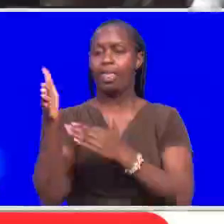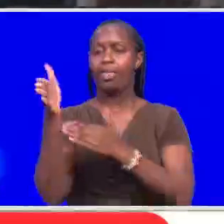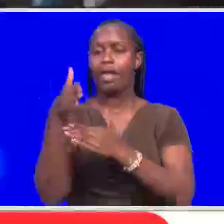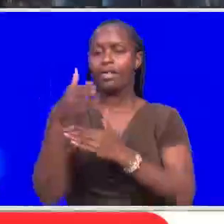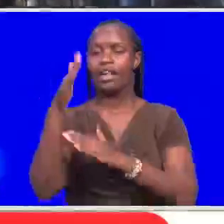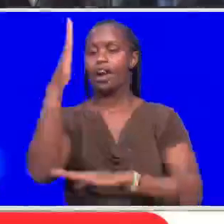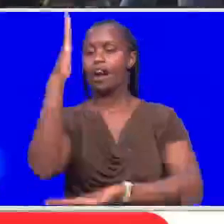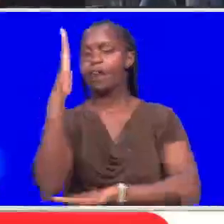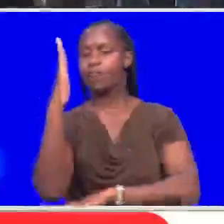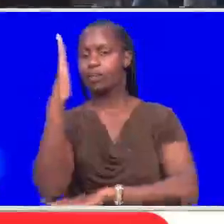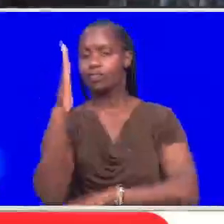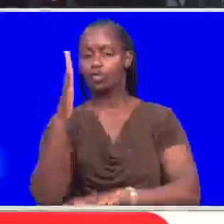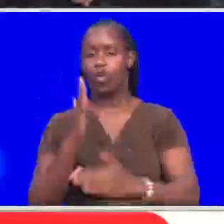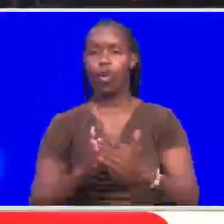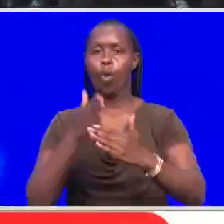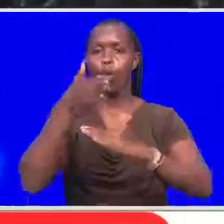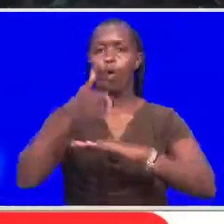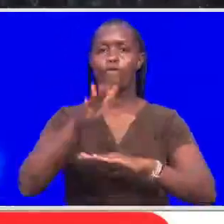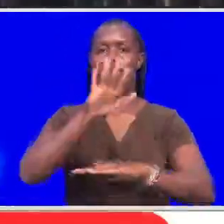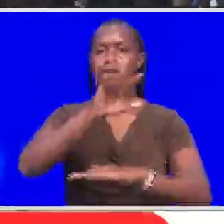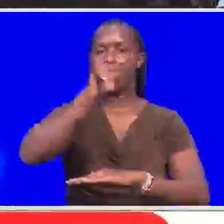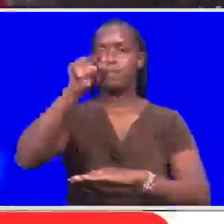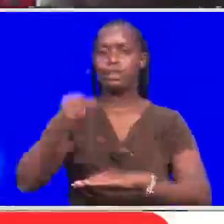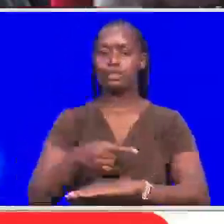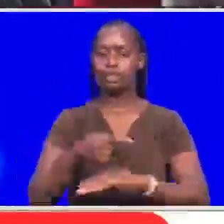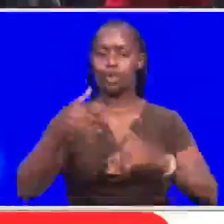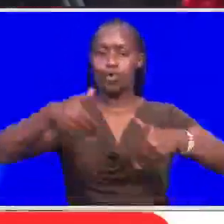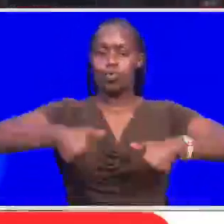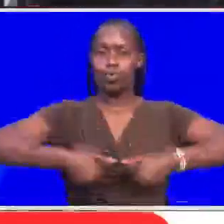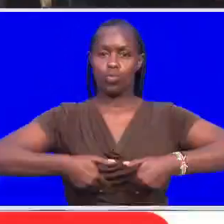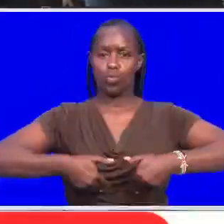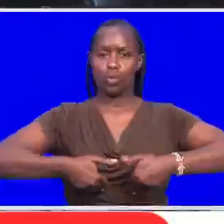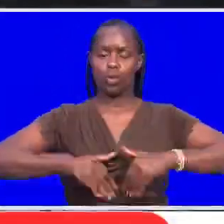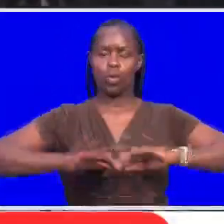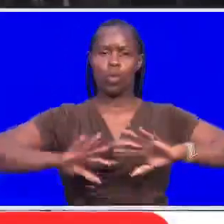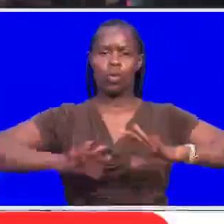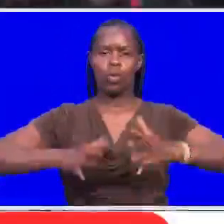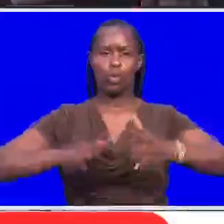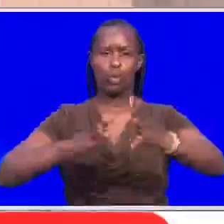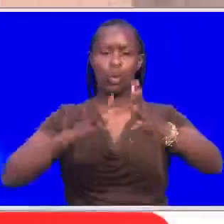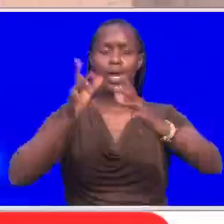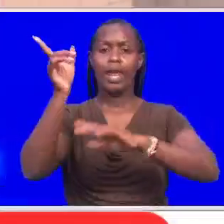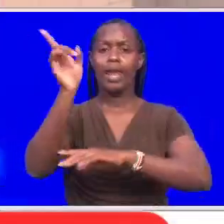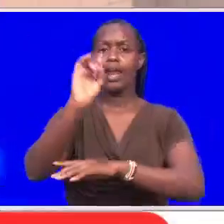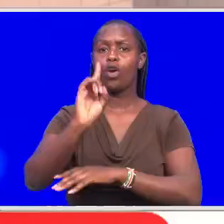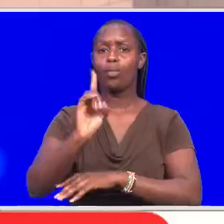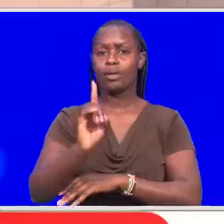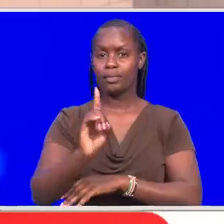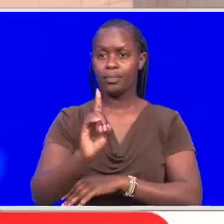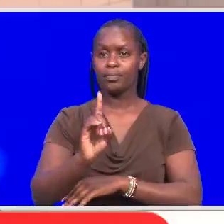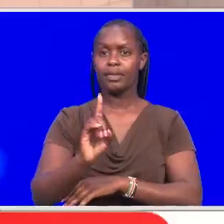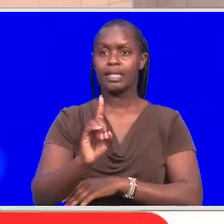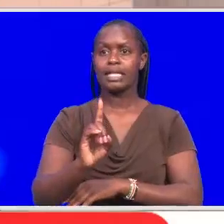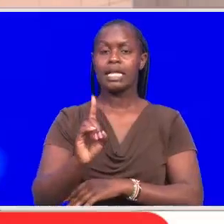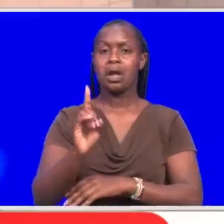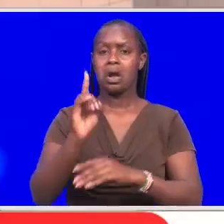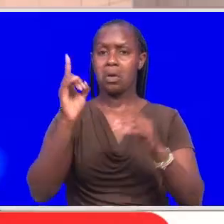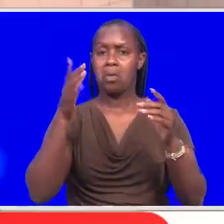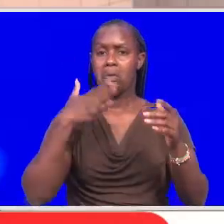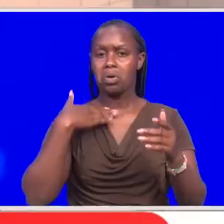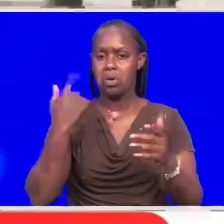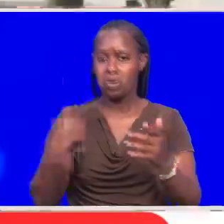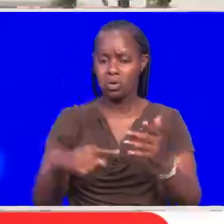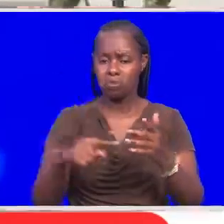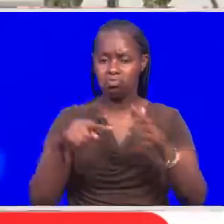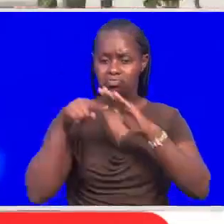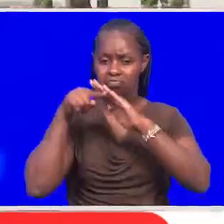afternoon witnessed over 5,000 impassioned youths flooding Nairobi's streets, their destination the Parliament